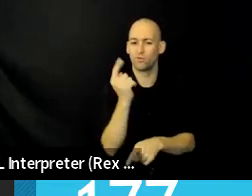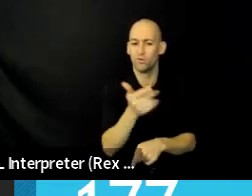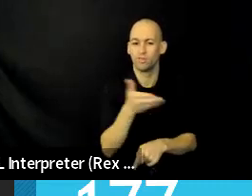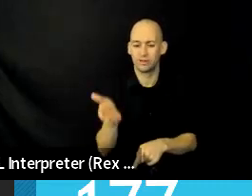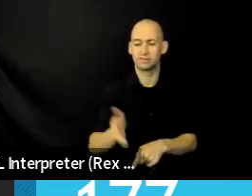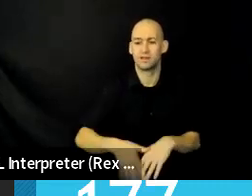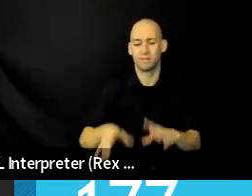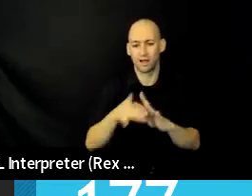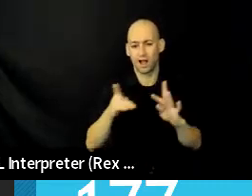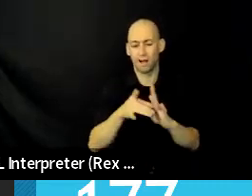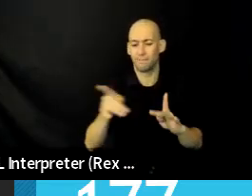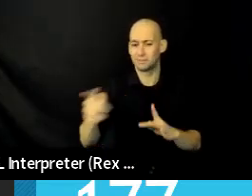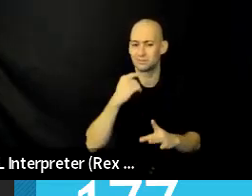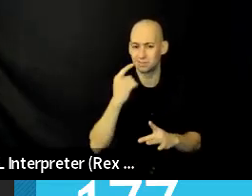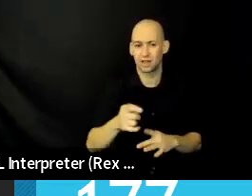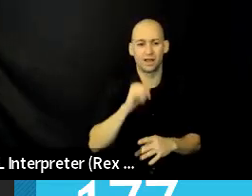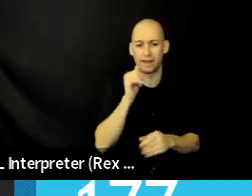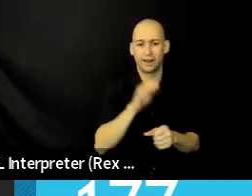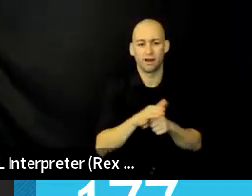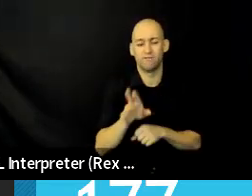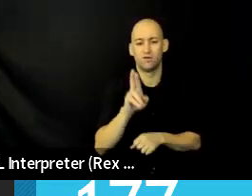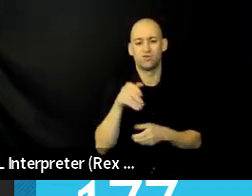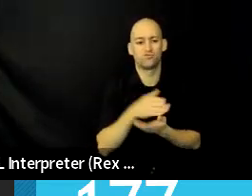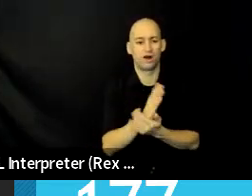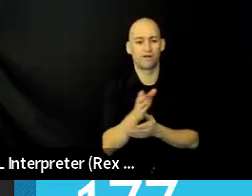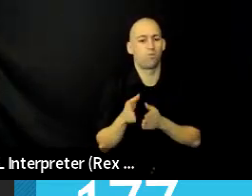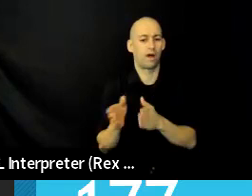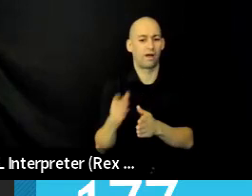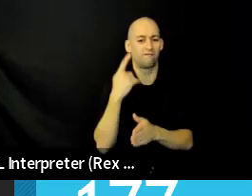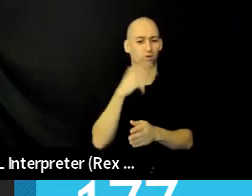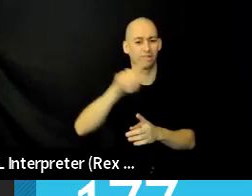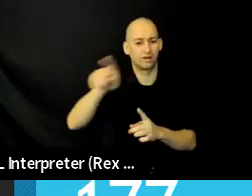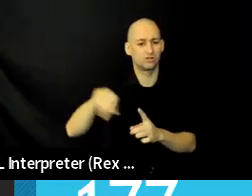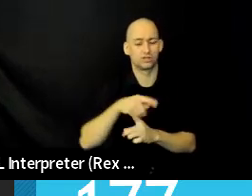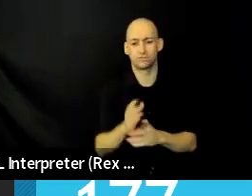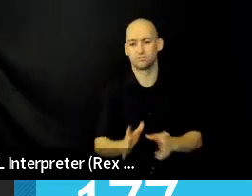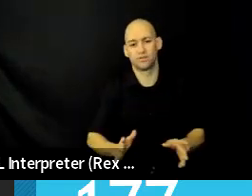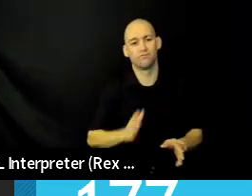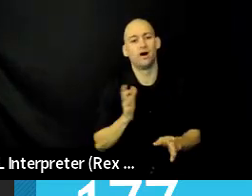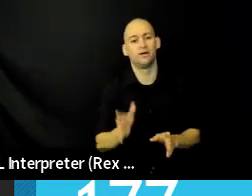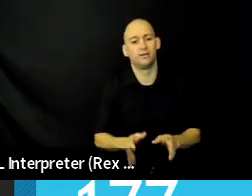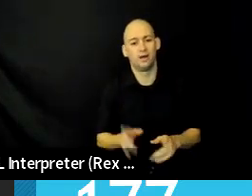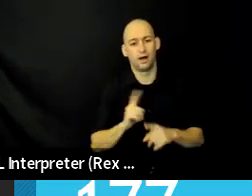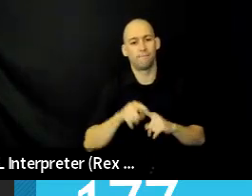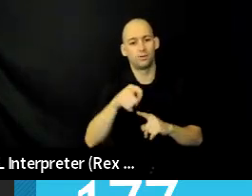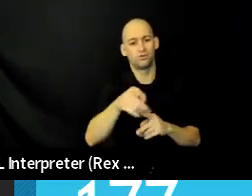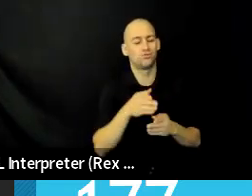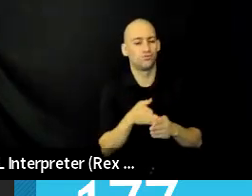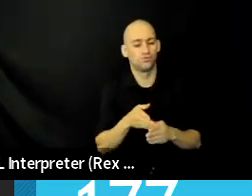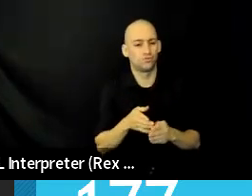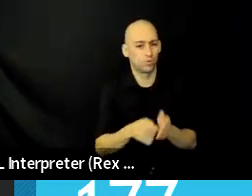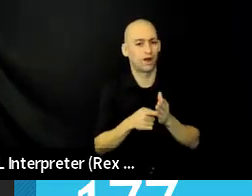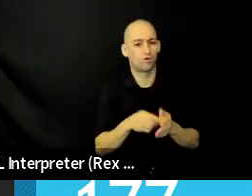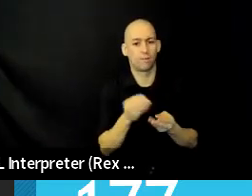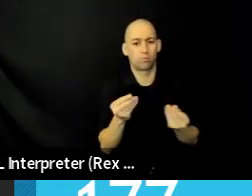that there's not enough right-of-way for the interchange. Fine, but you're acquiring private